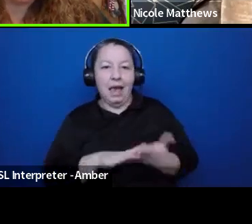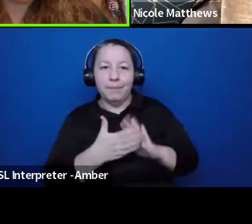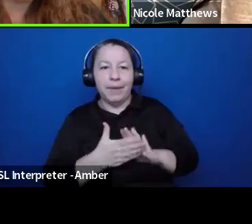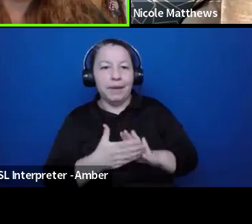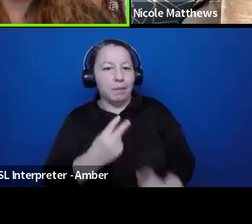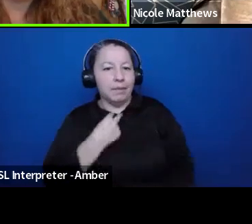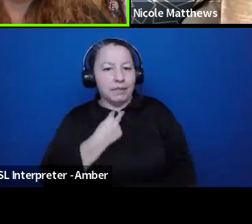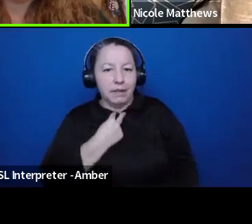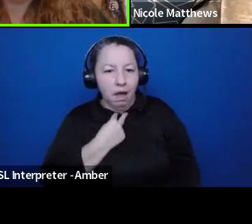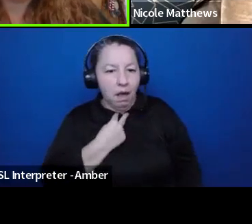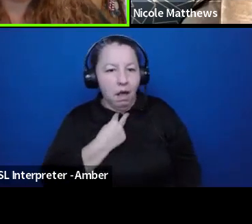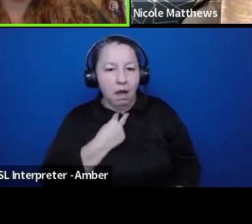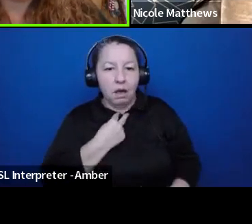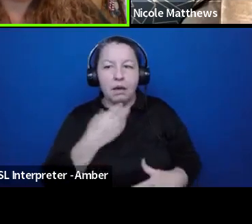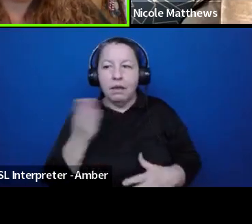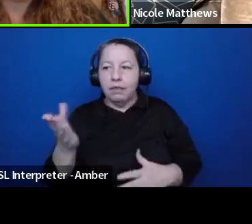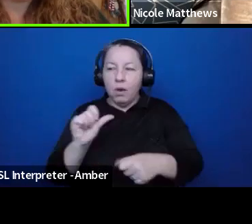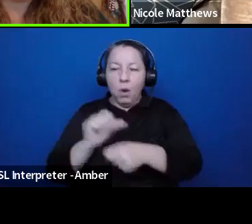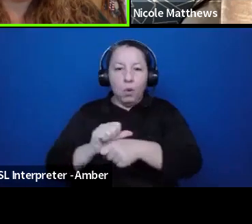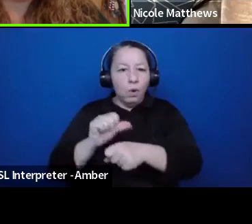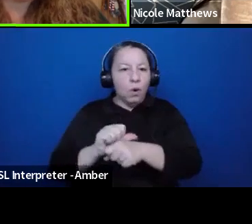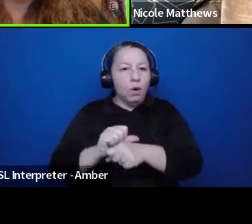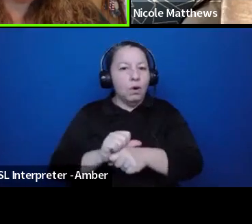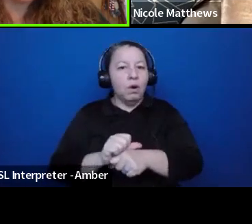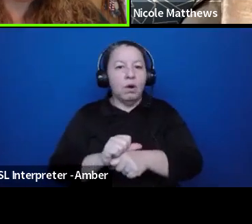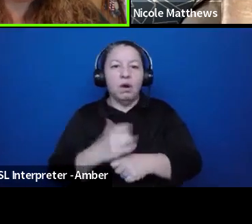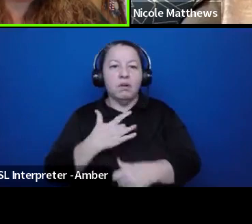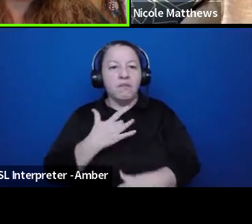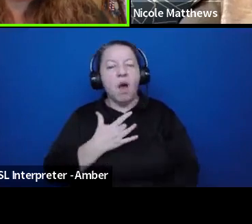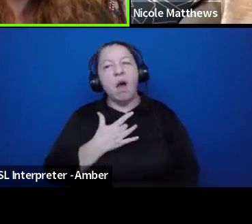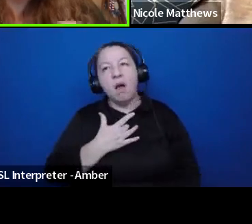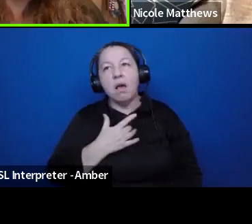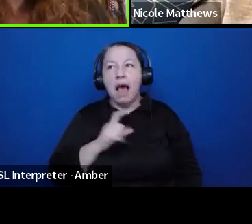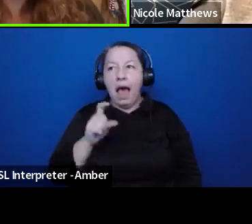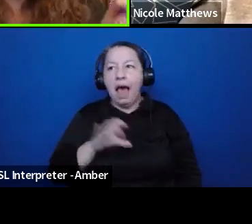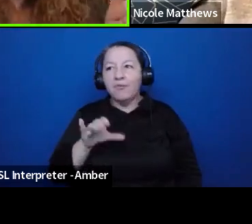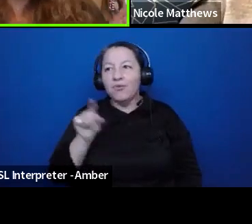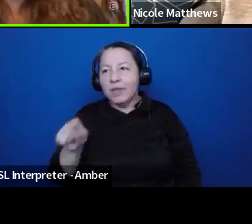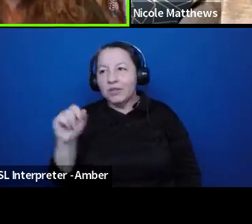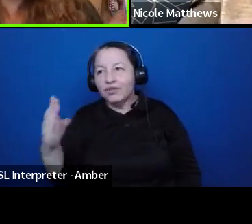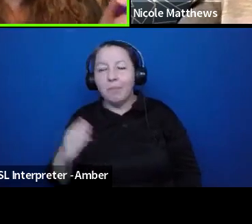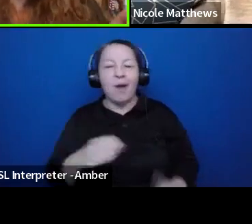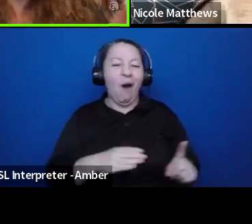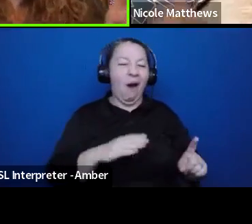work to just like, oh, this is the job that has to get done. Yay, Afton's in the house.